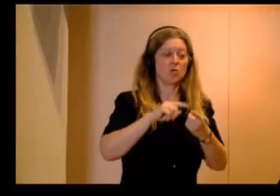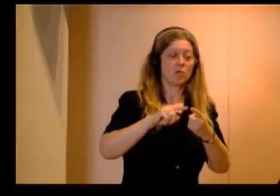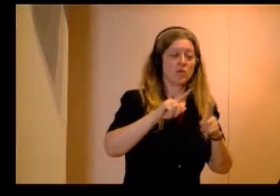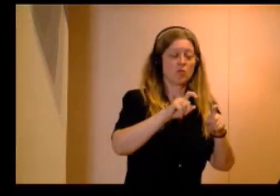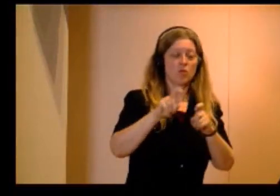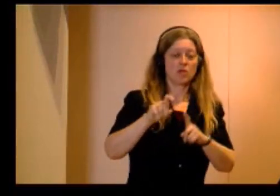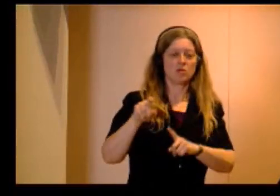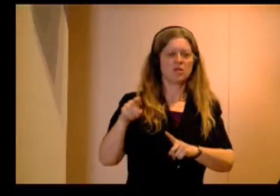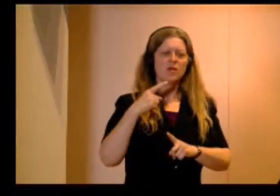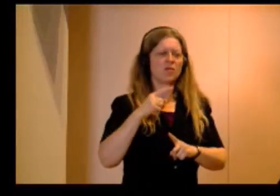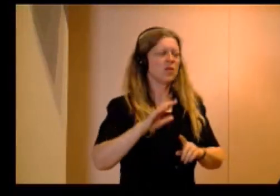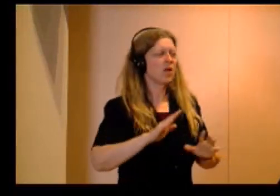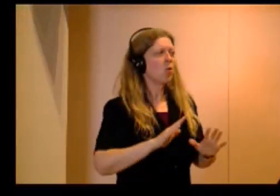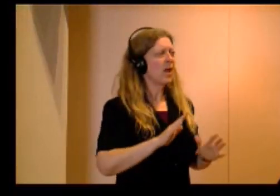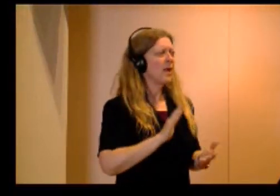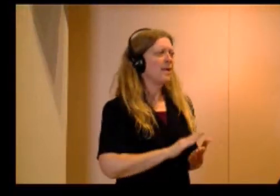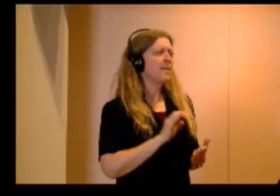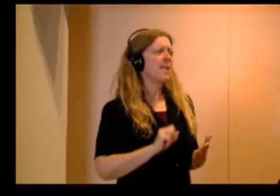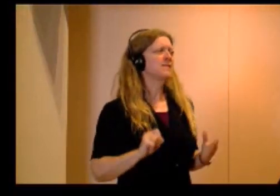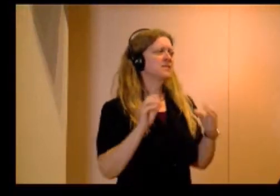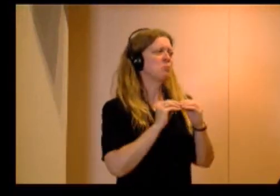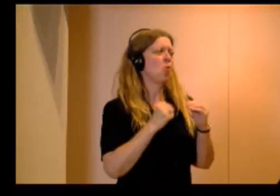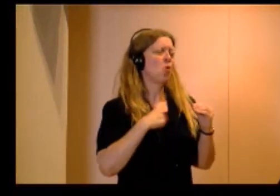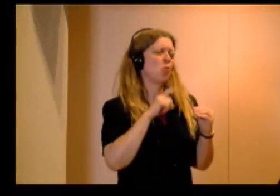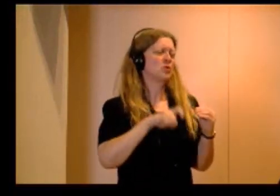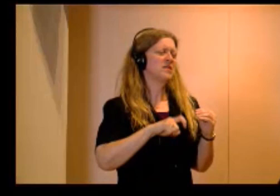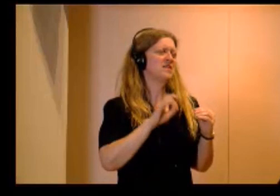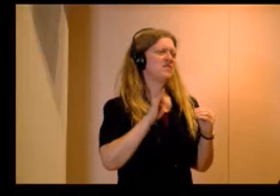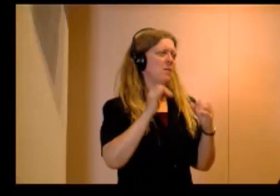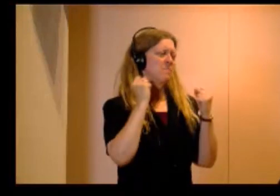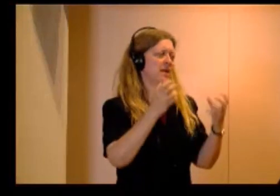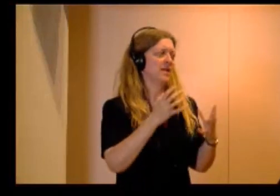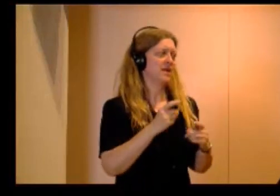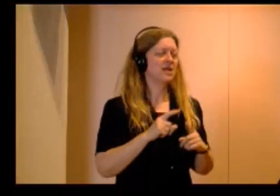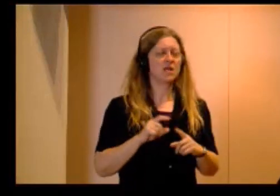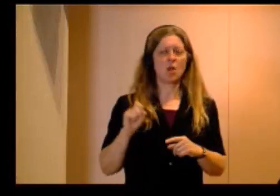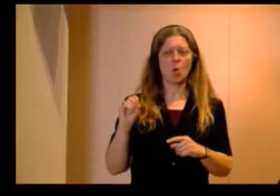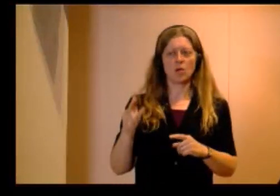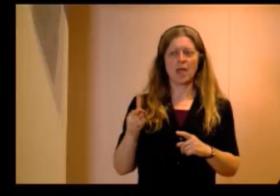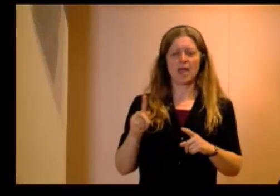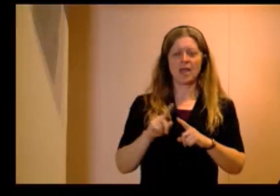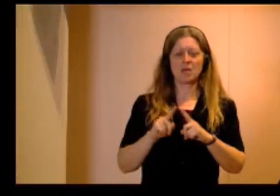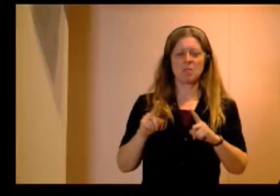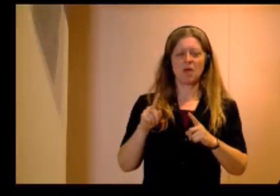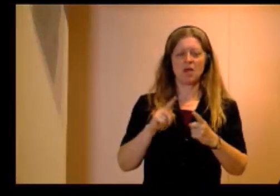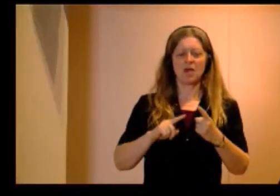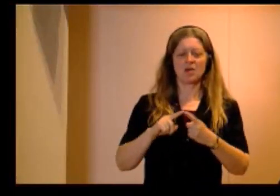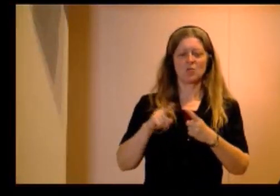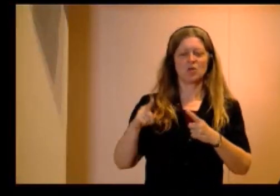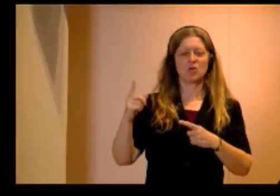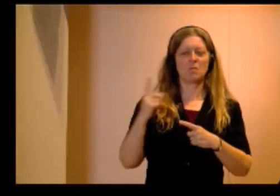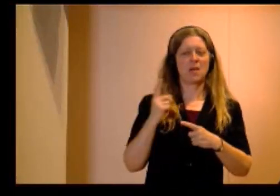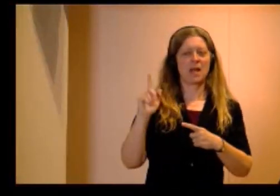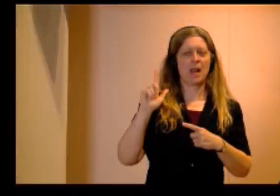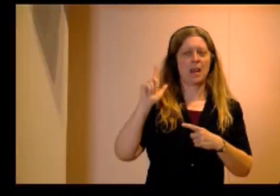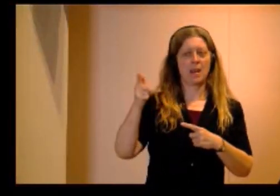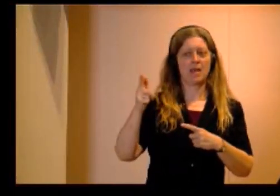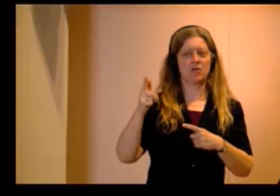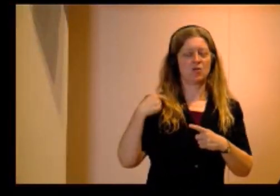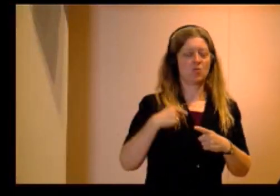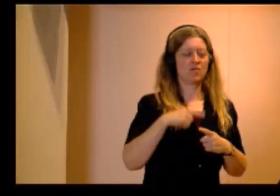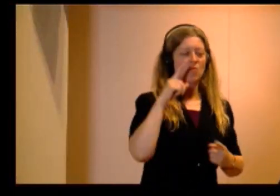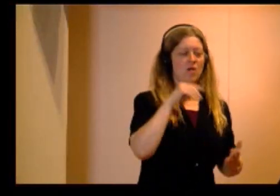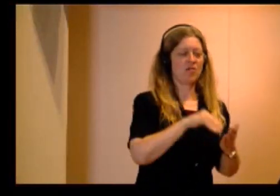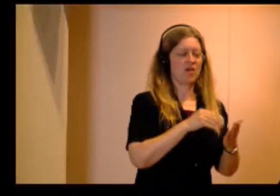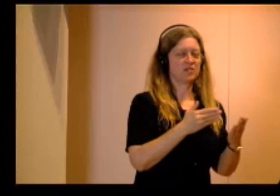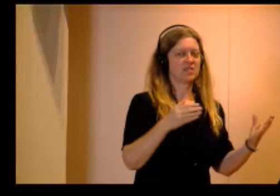say, okay, but it's going to be annoying when you come back to me and we have 1,000 things in the collection, and